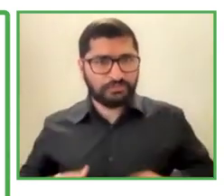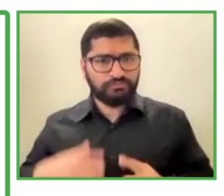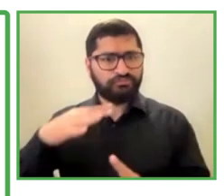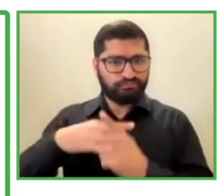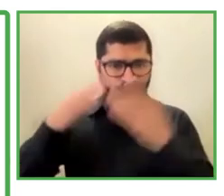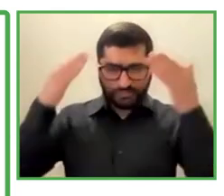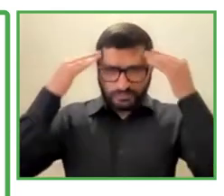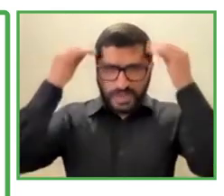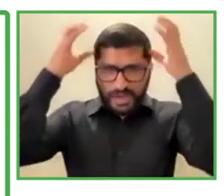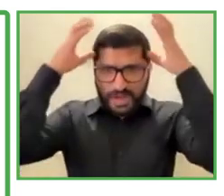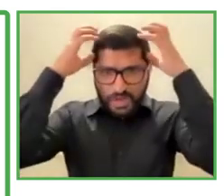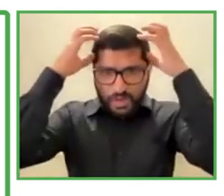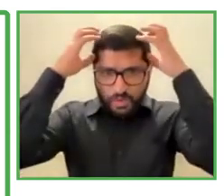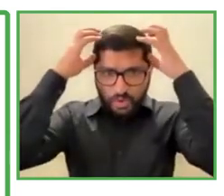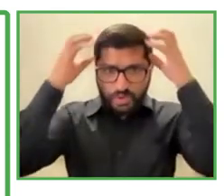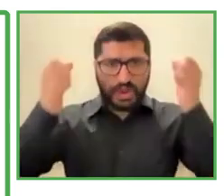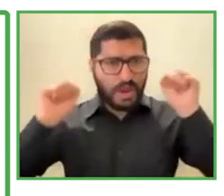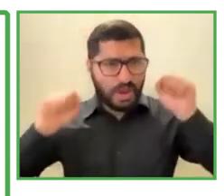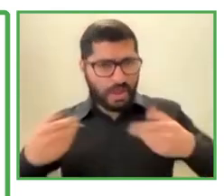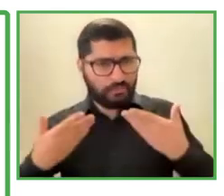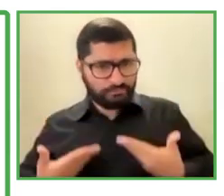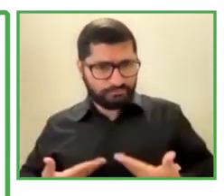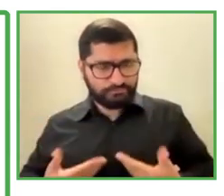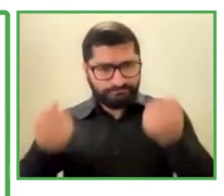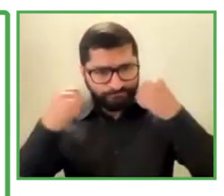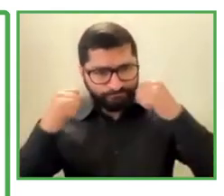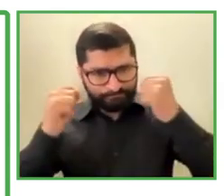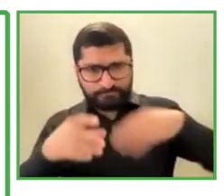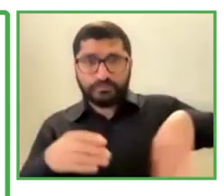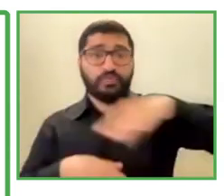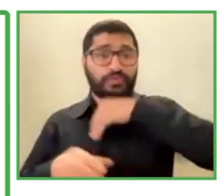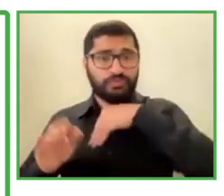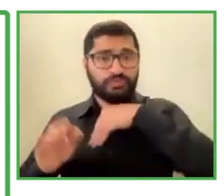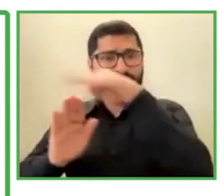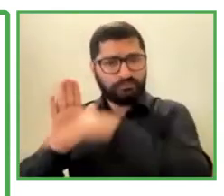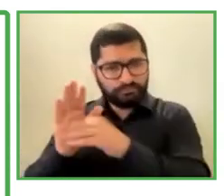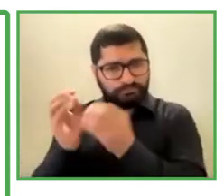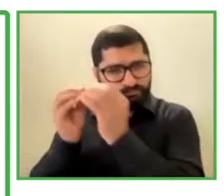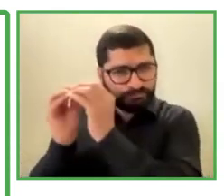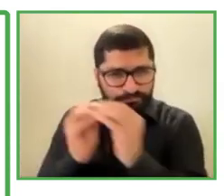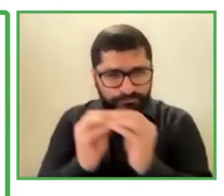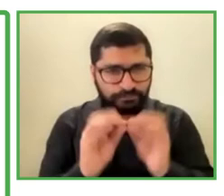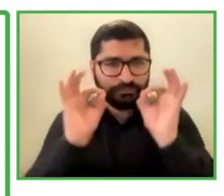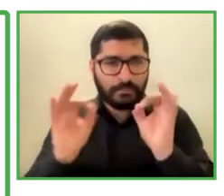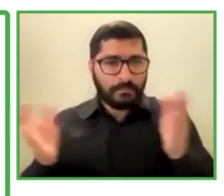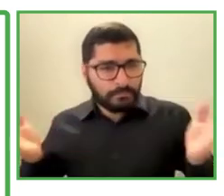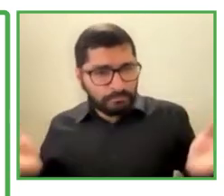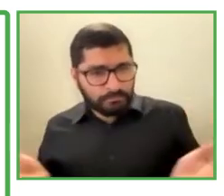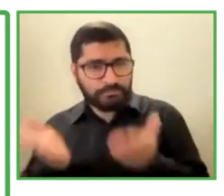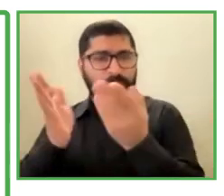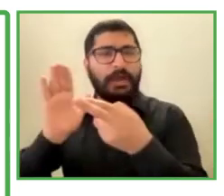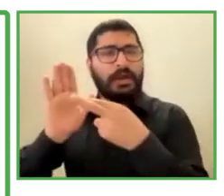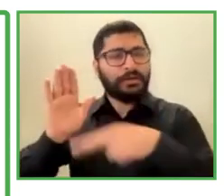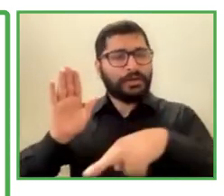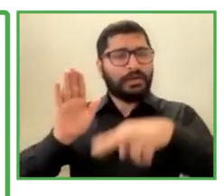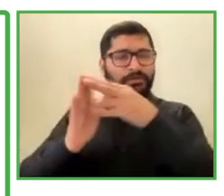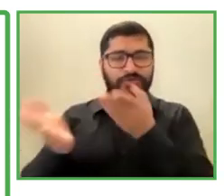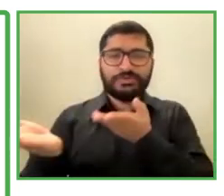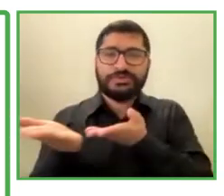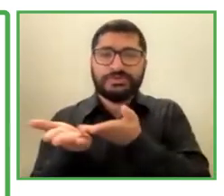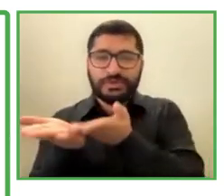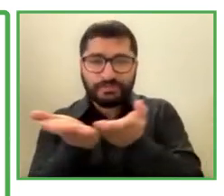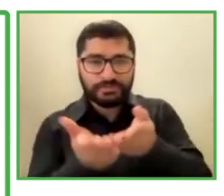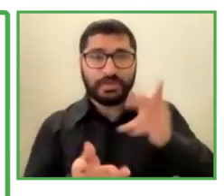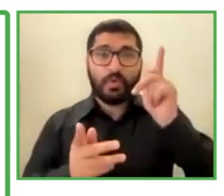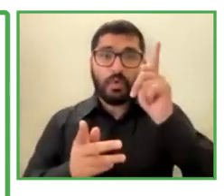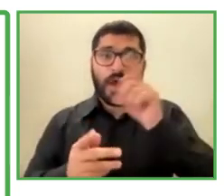and orthopedic origin. So what we need to do is just provide rehabilitation services in the population of 1 to